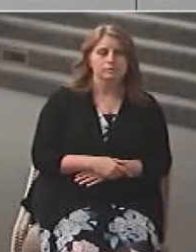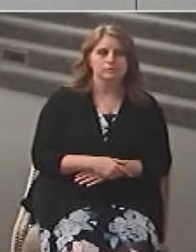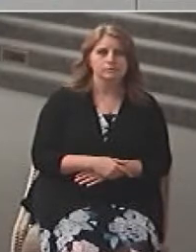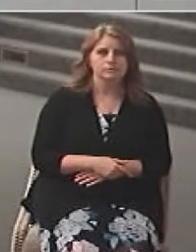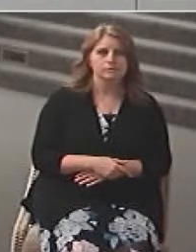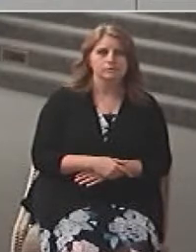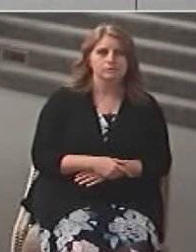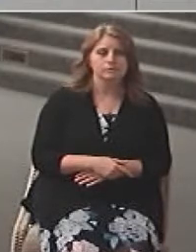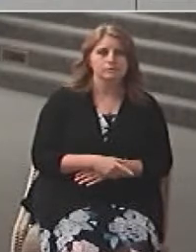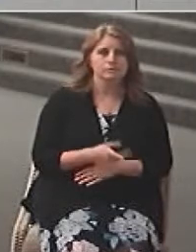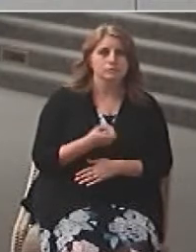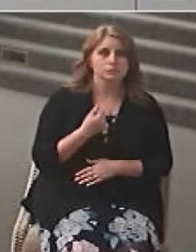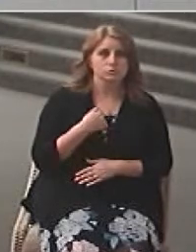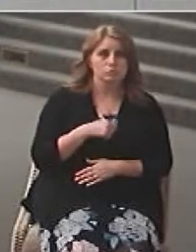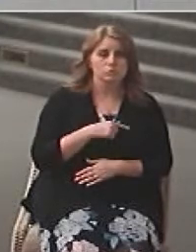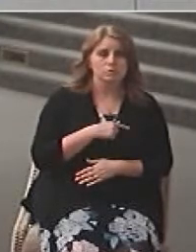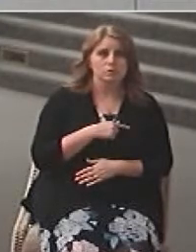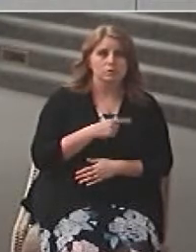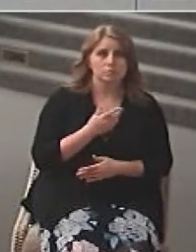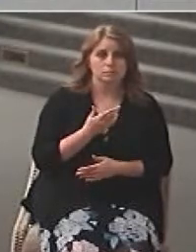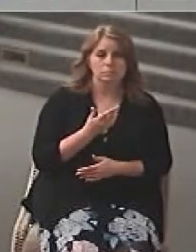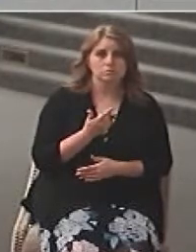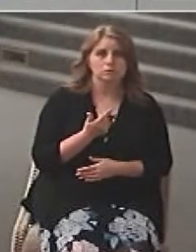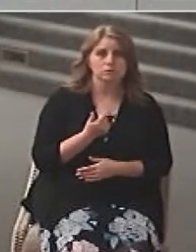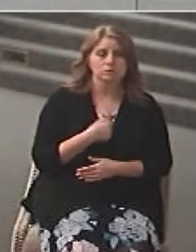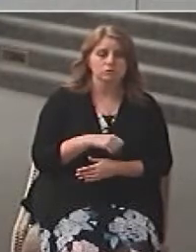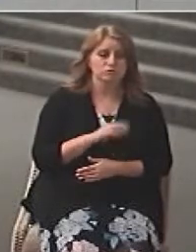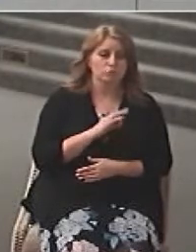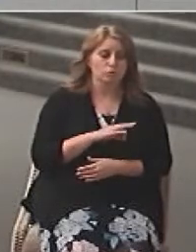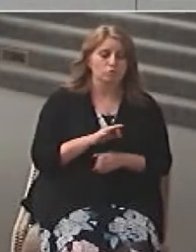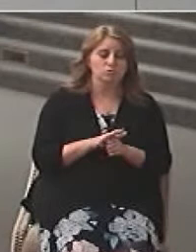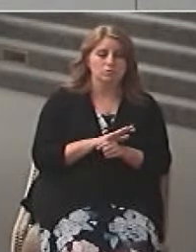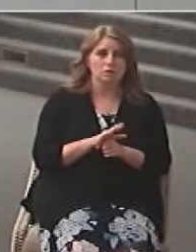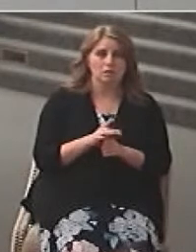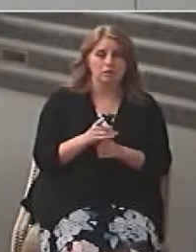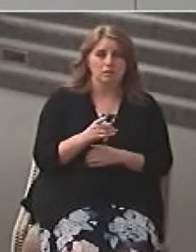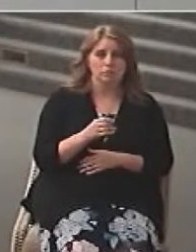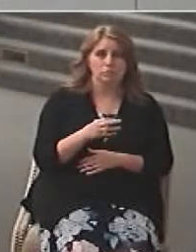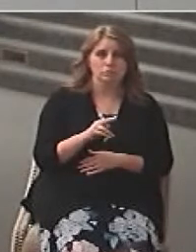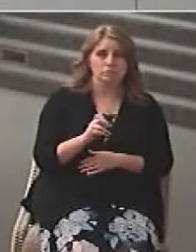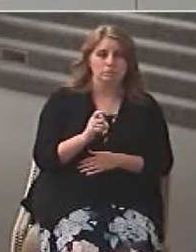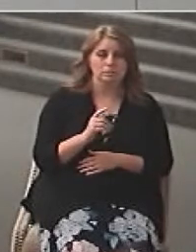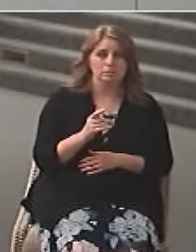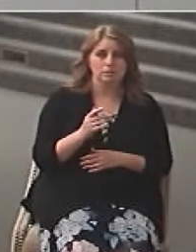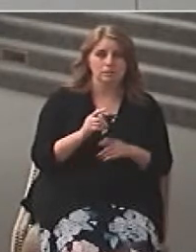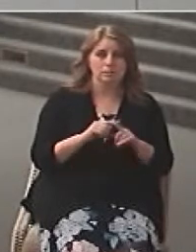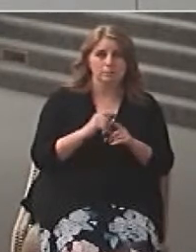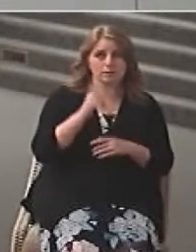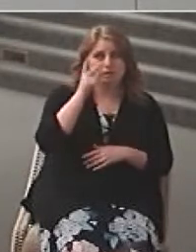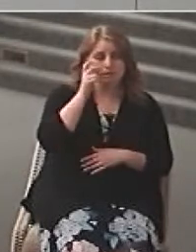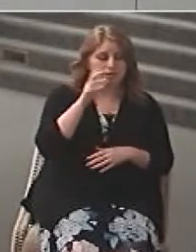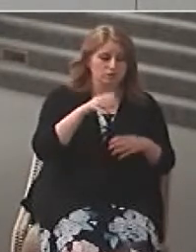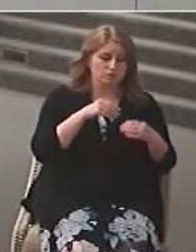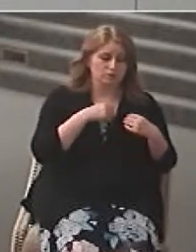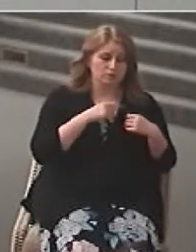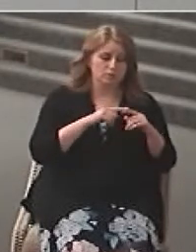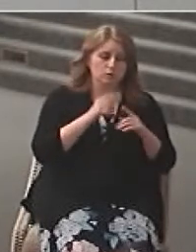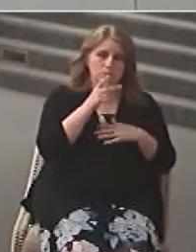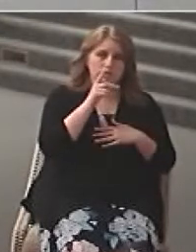We were fortunate enough to let Him in, but who's going to tell the others that are out the door?